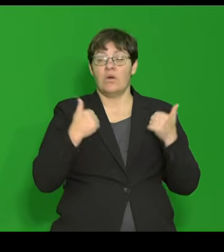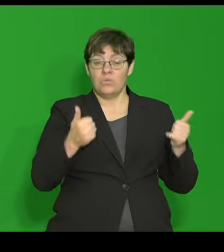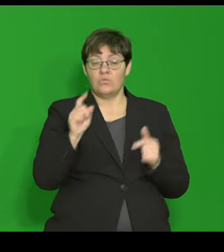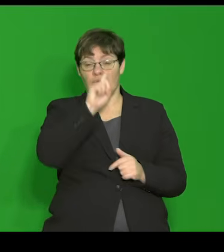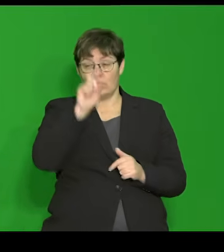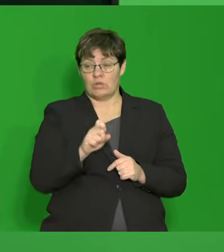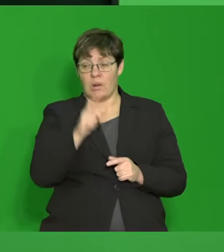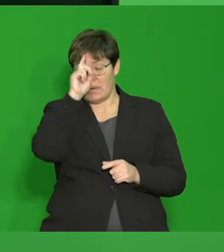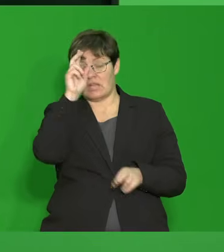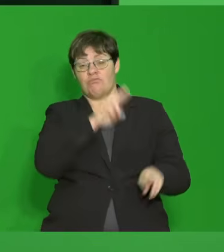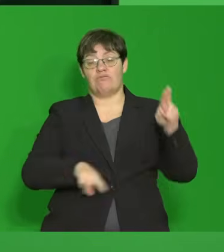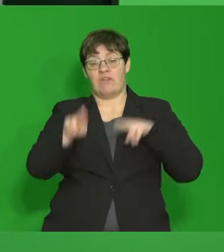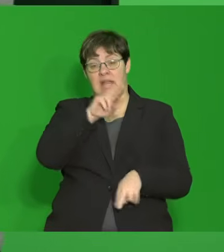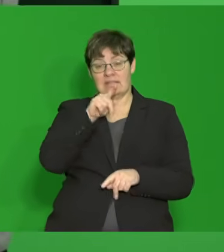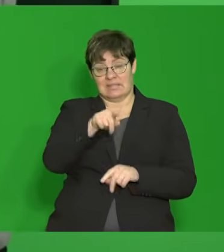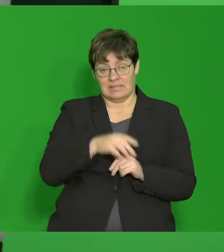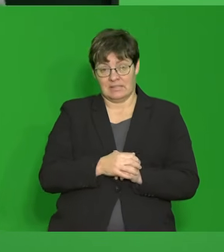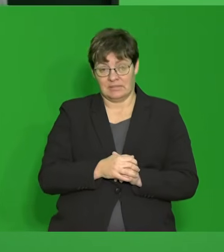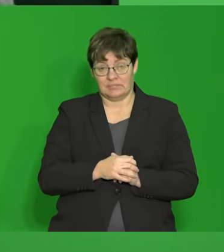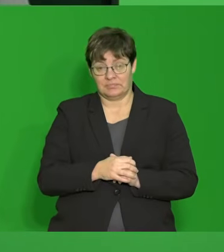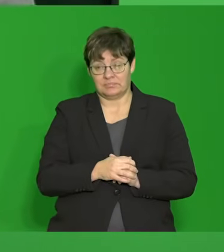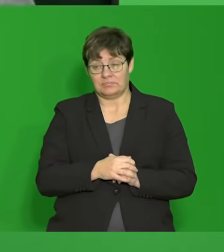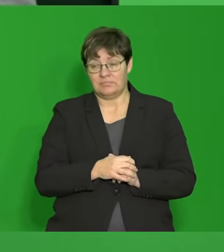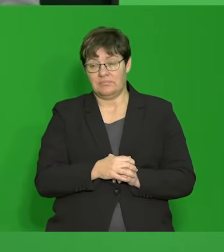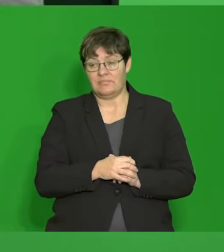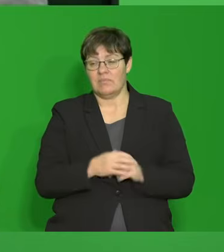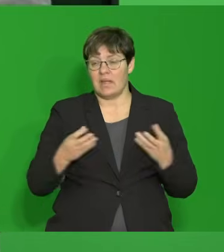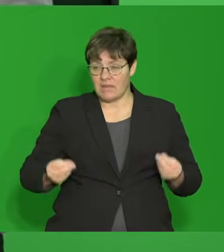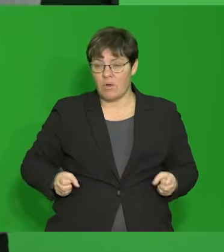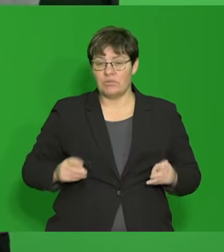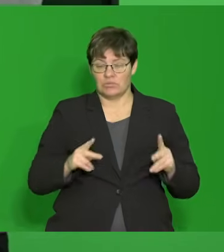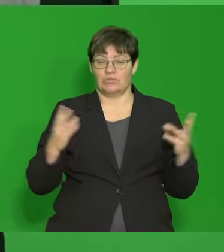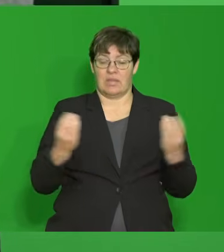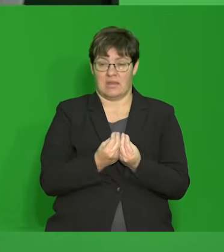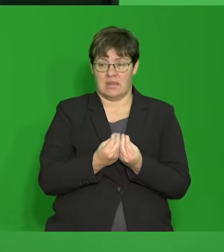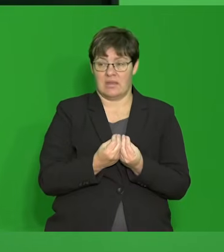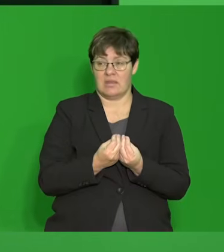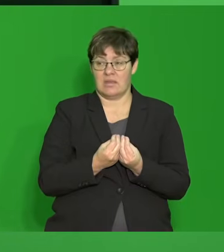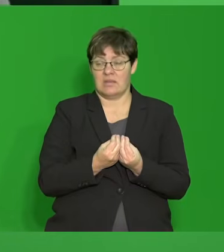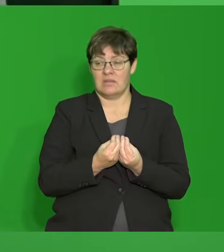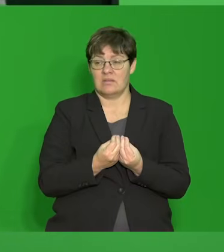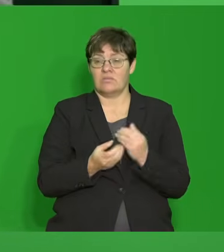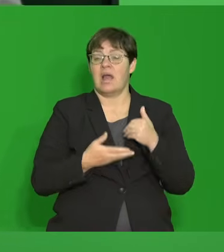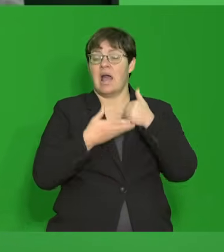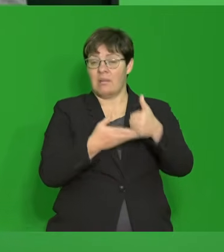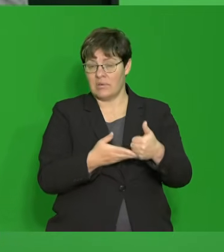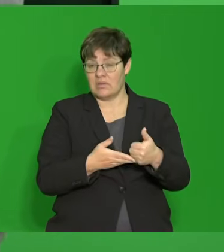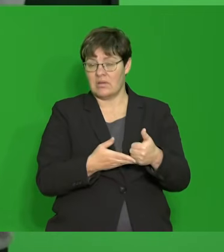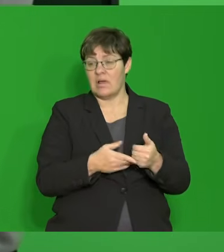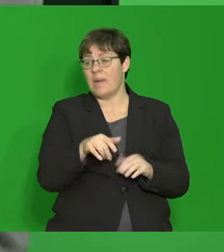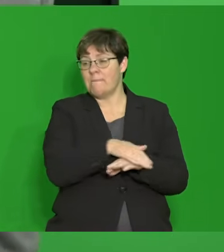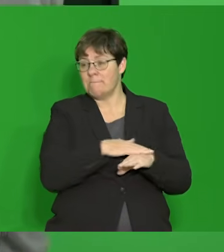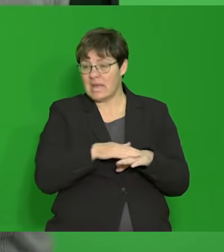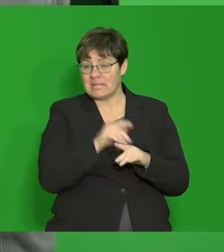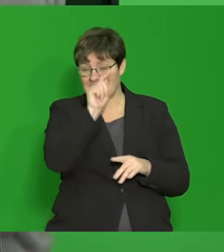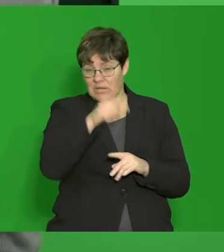is a very good question to be able to revise this section. I'm going to give us a chance to do this together and to help you